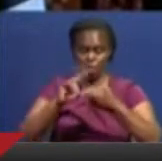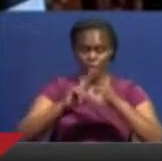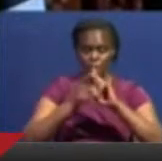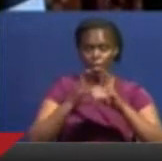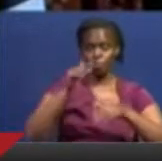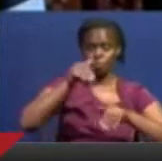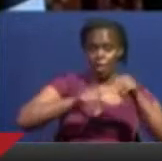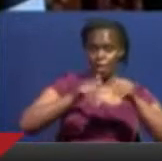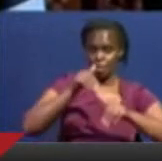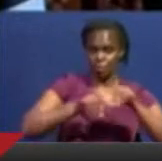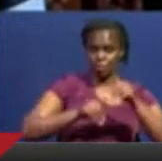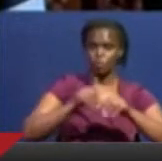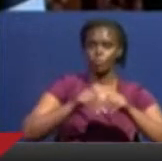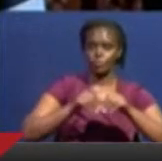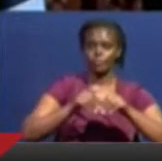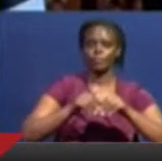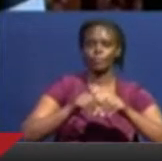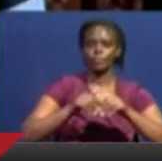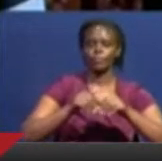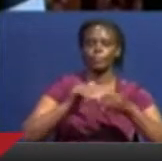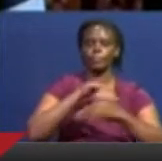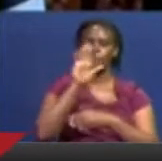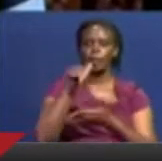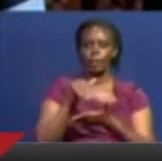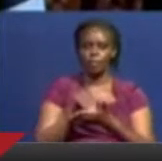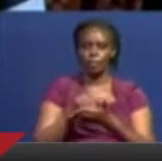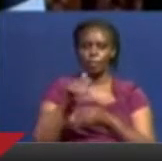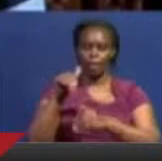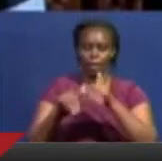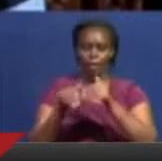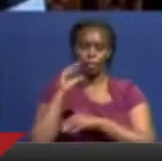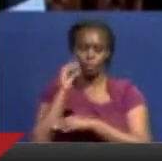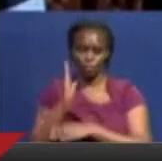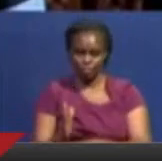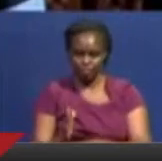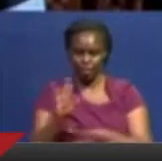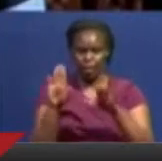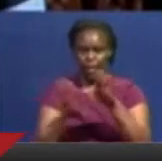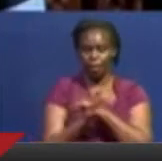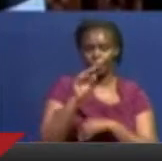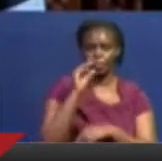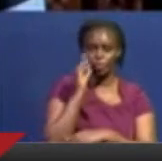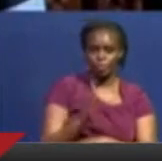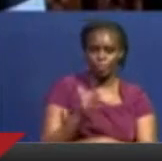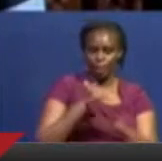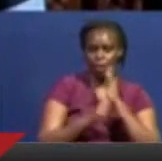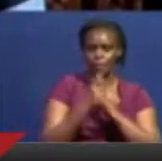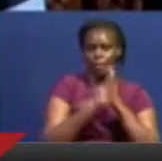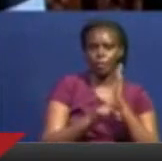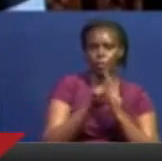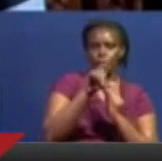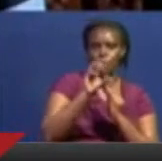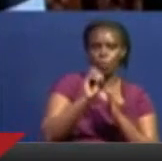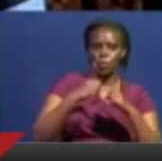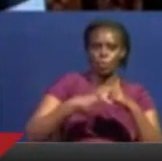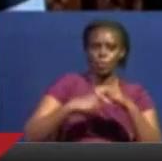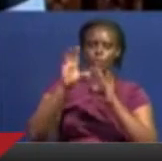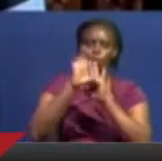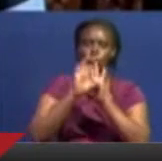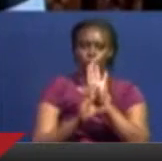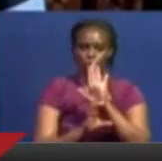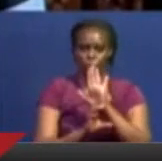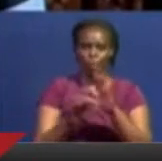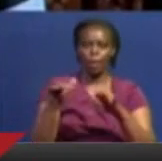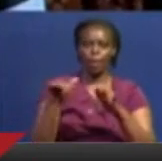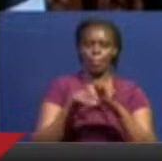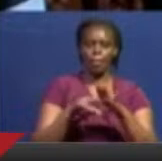an election, the instances include election of the Speaker, the Deputy Speaker, under Article 106 of the Constitution,